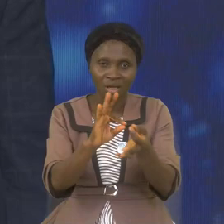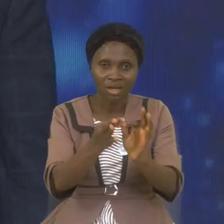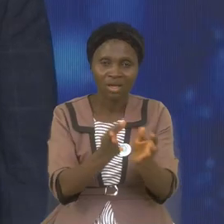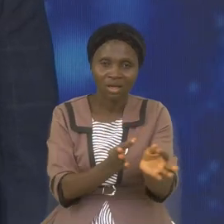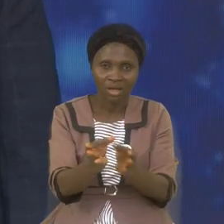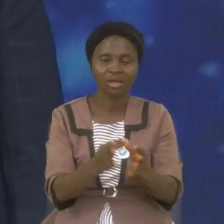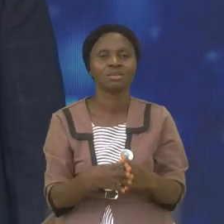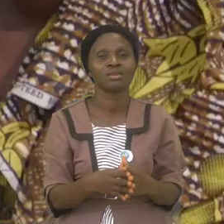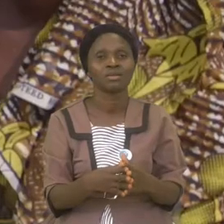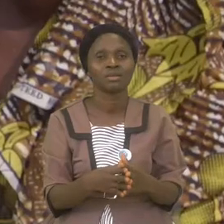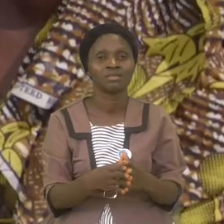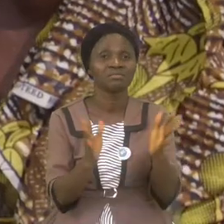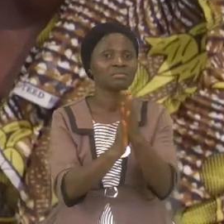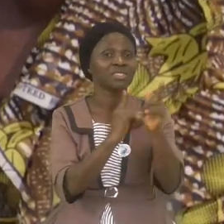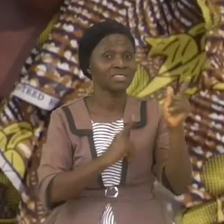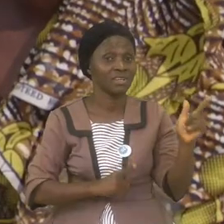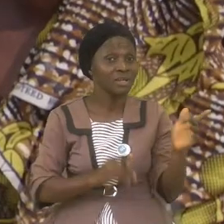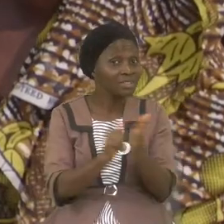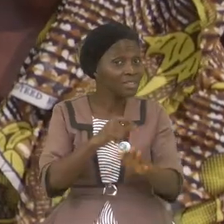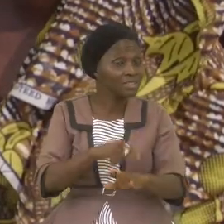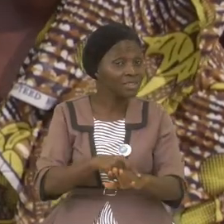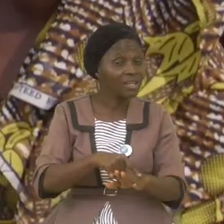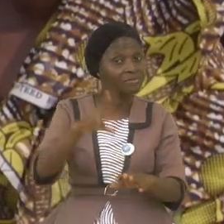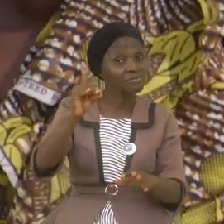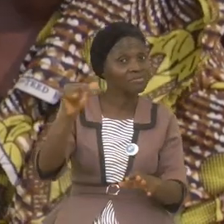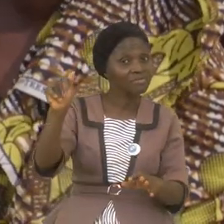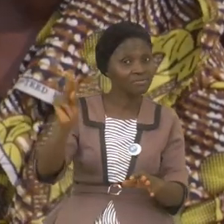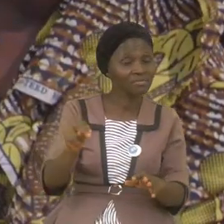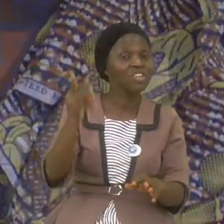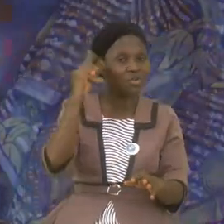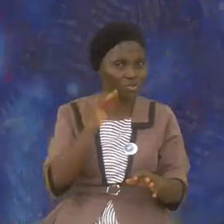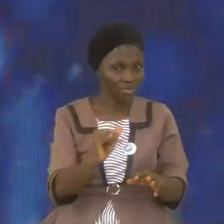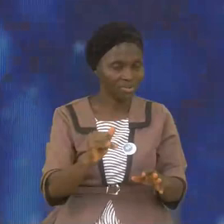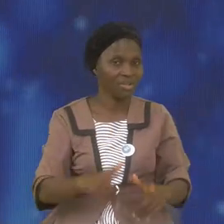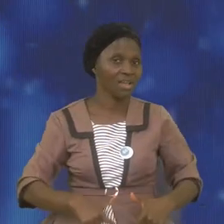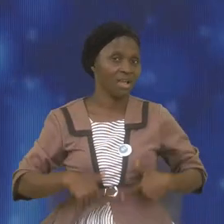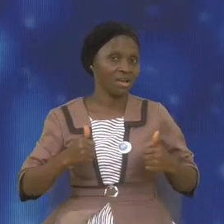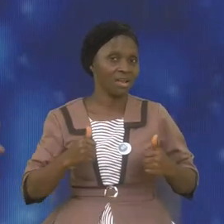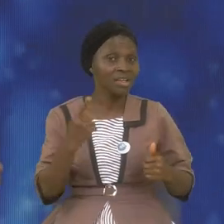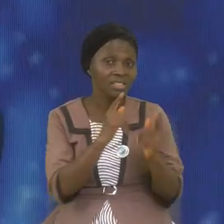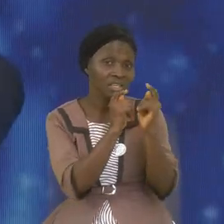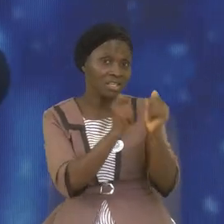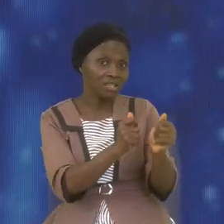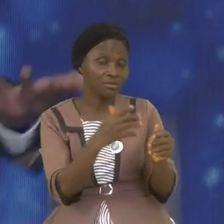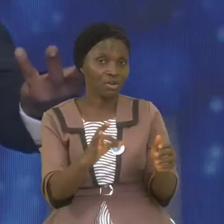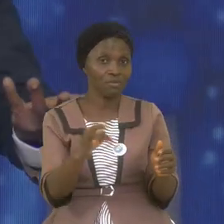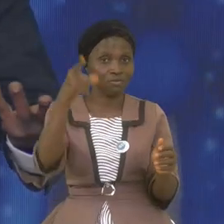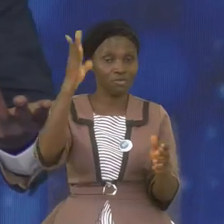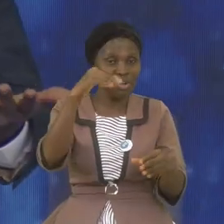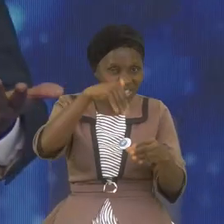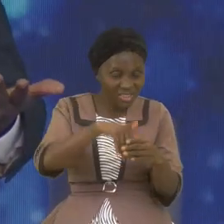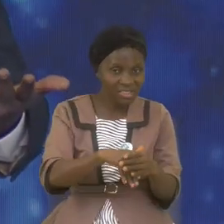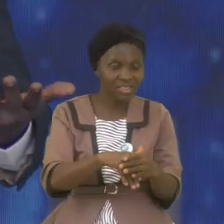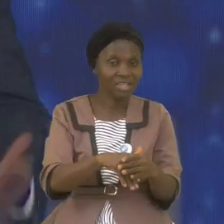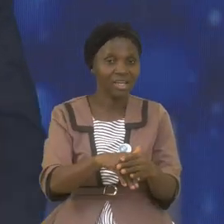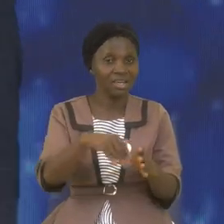Daniel was still alive. And have you seen Daniel? The gift of God in Daniel was still very